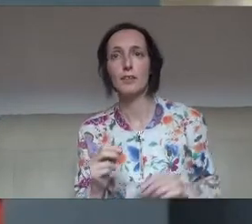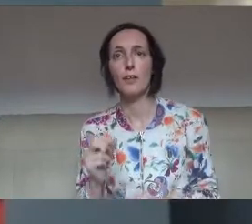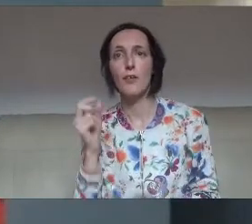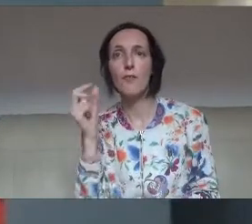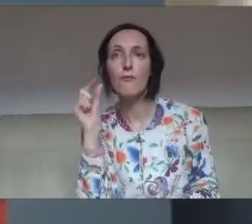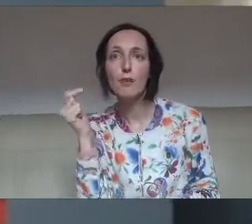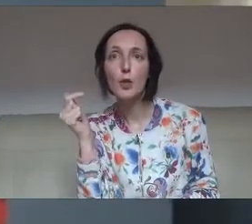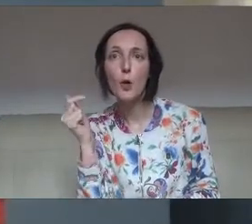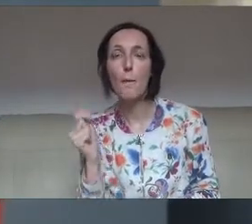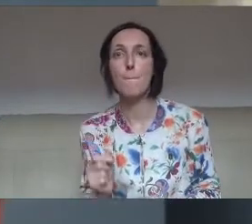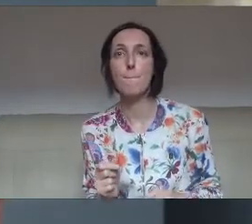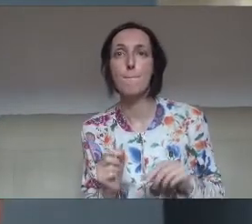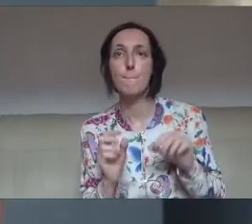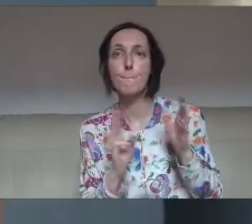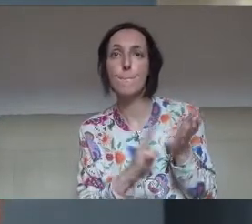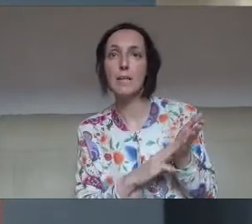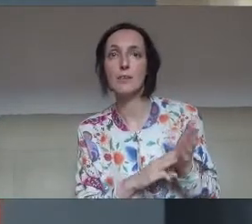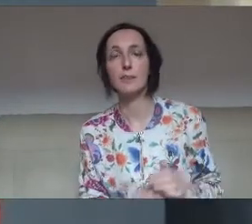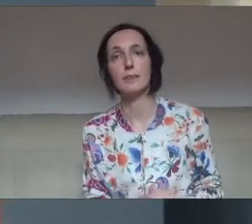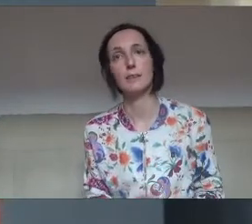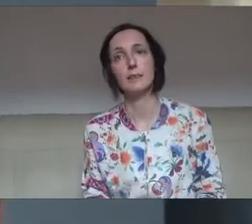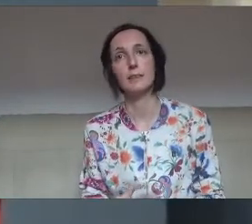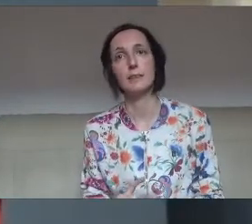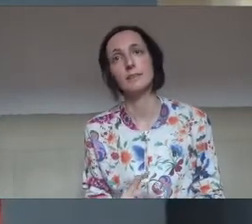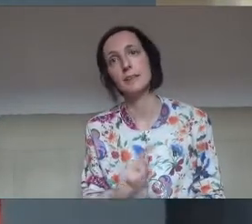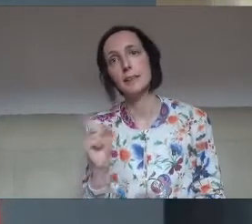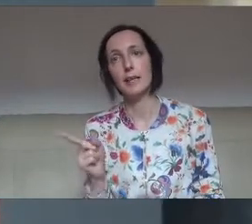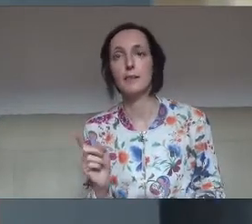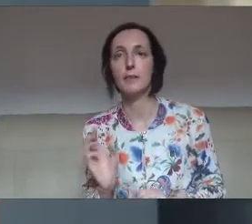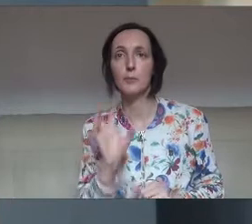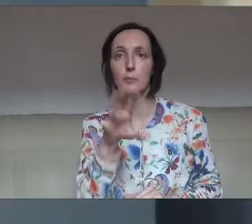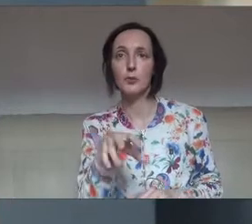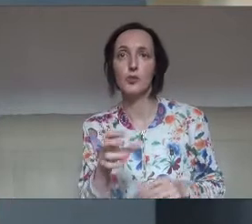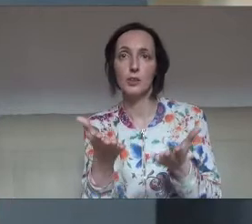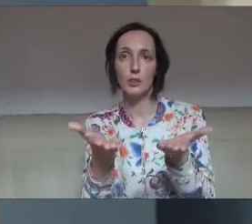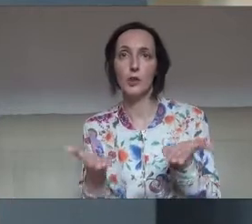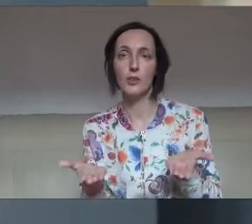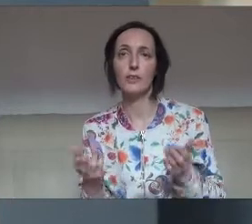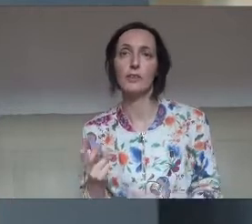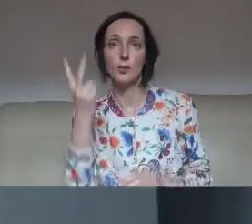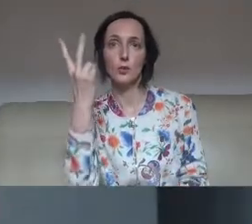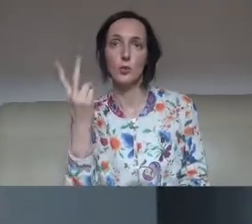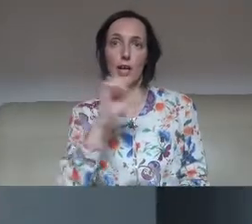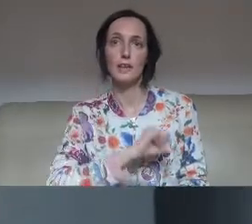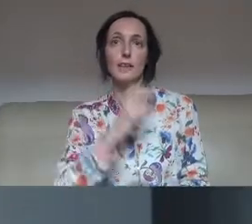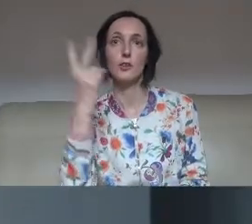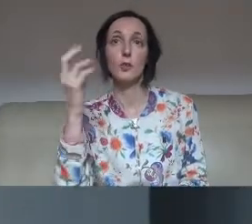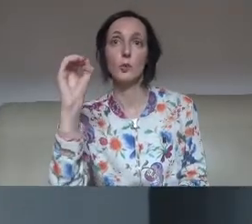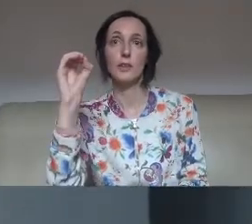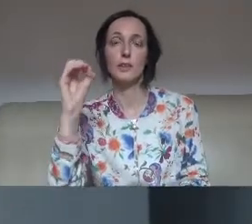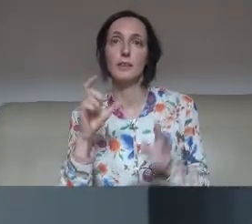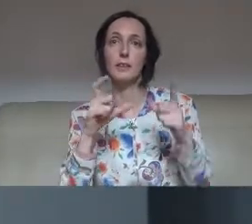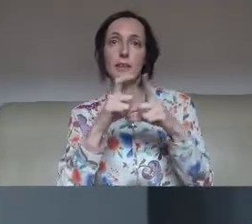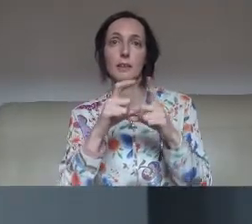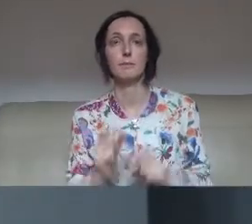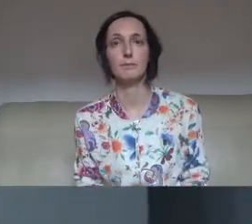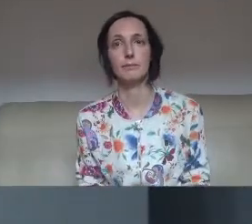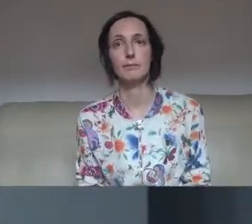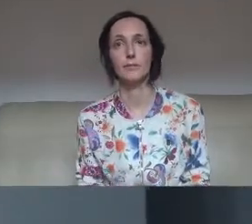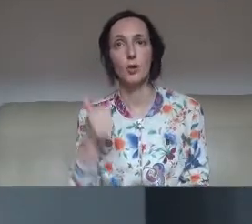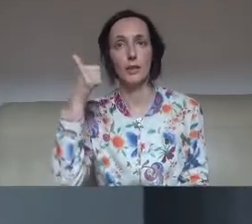minutes, and after you can put in the oven at 220-210 degrees, and they will be ready and really good,